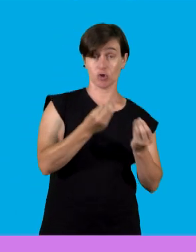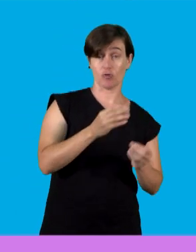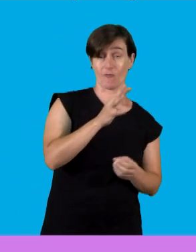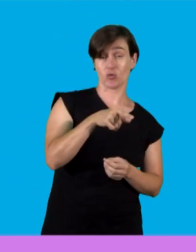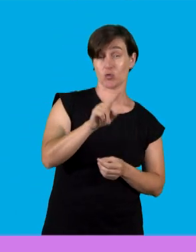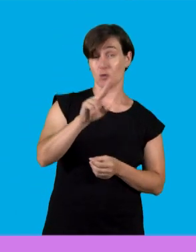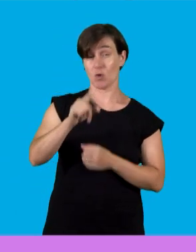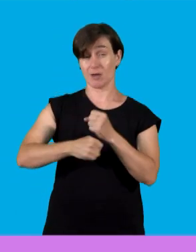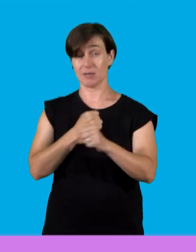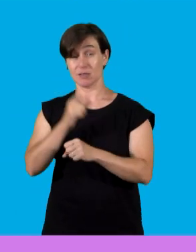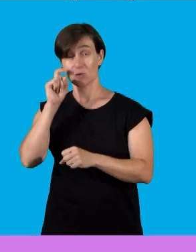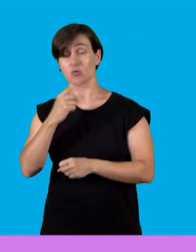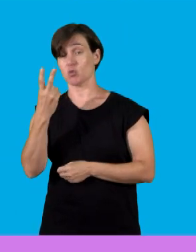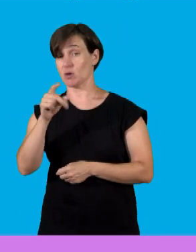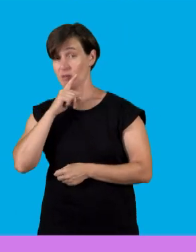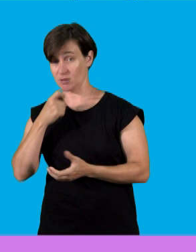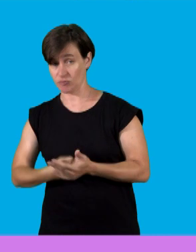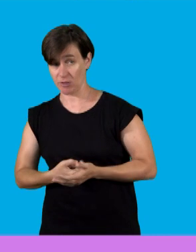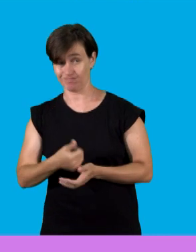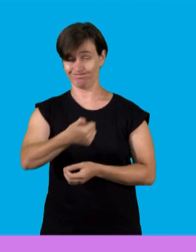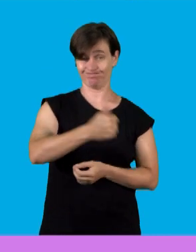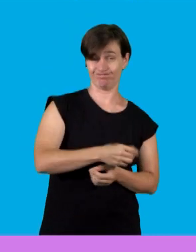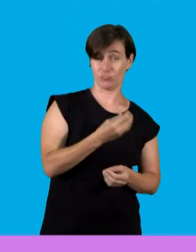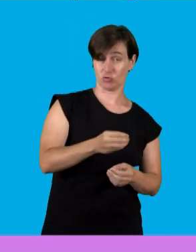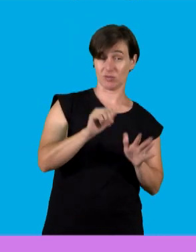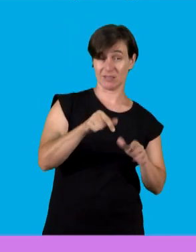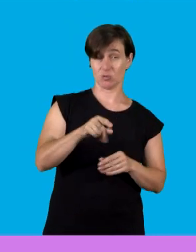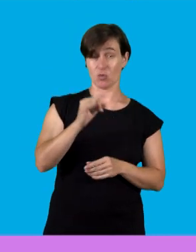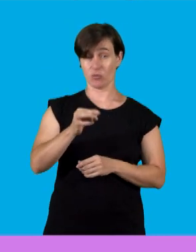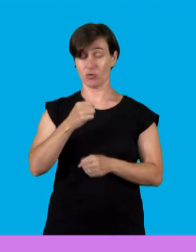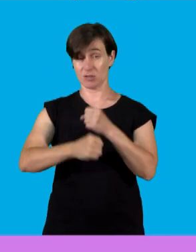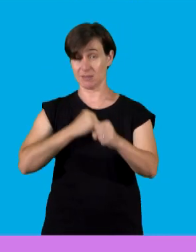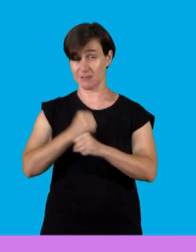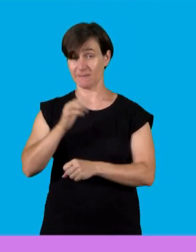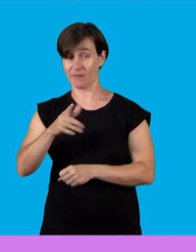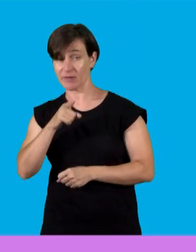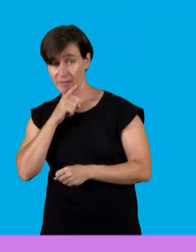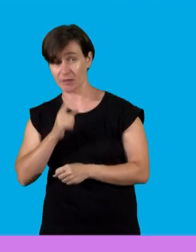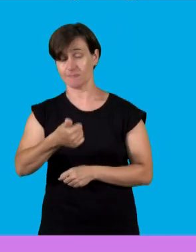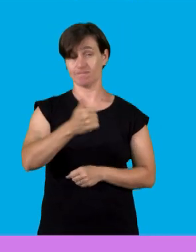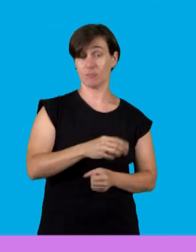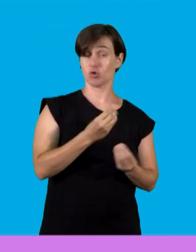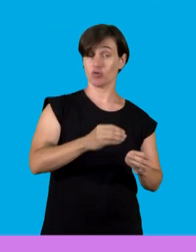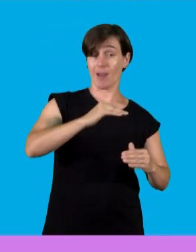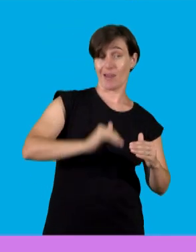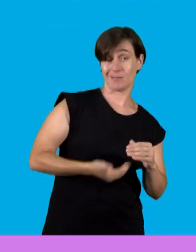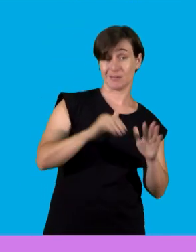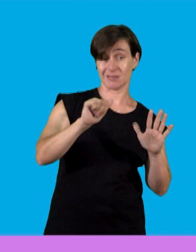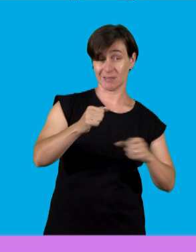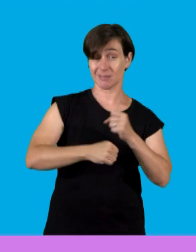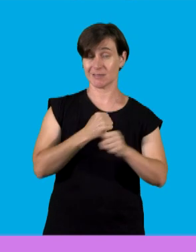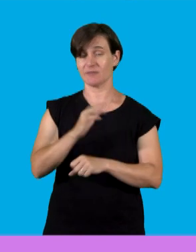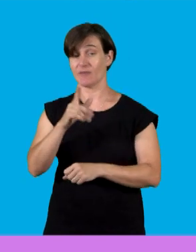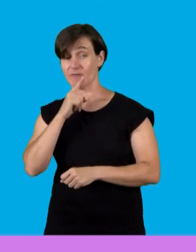to 21 years will be 20,000 Rand. Children 6 to 13 years, 15,000. Children less than 6 years,